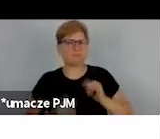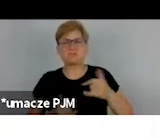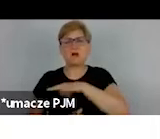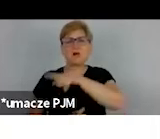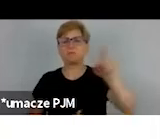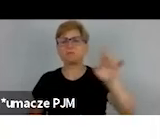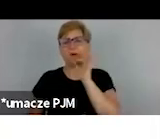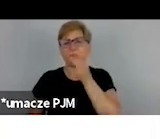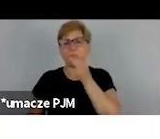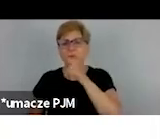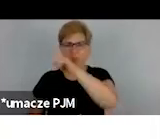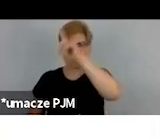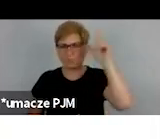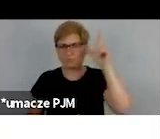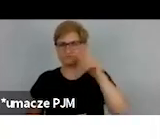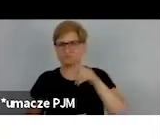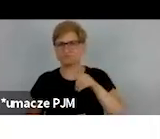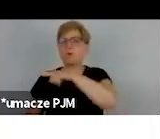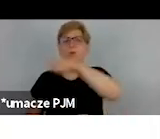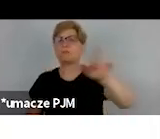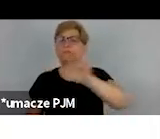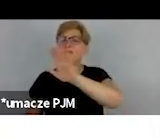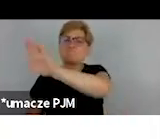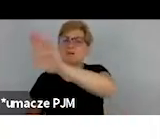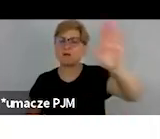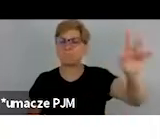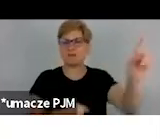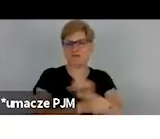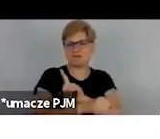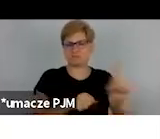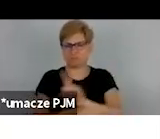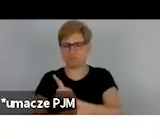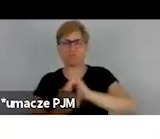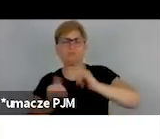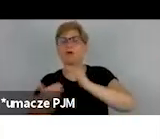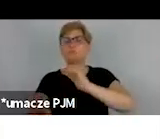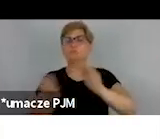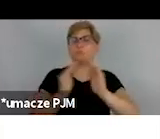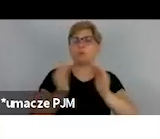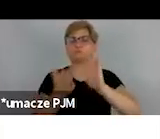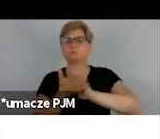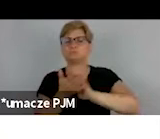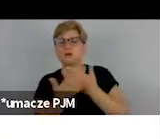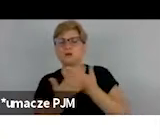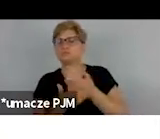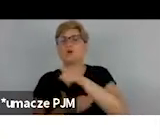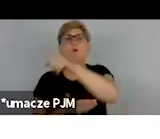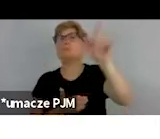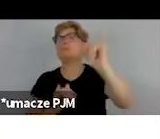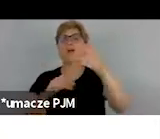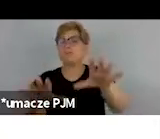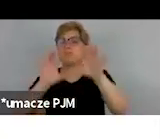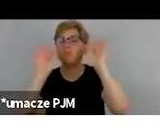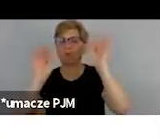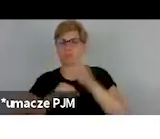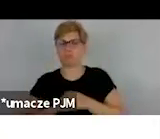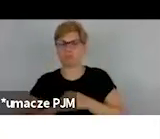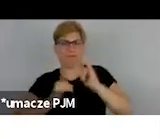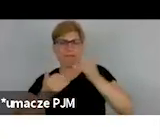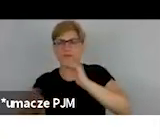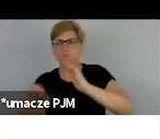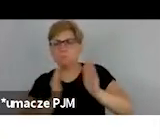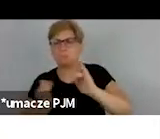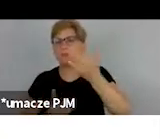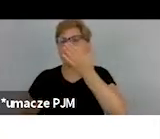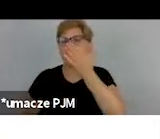being change agents themselves, for rejecting the violence that they have witnessed, and for